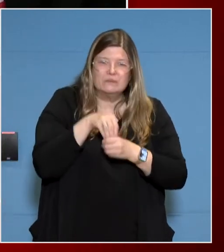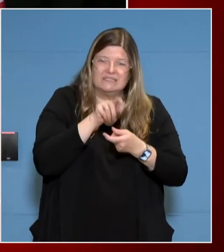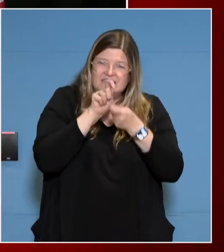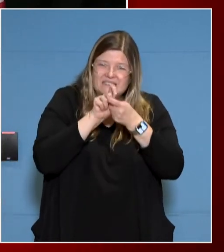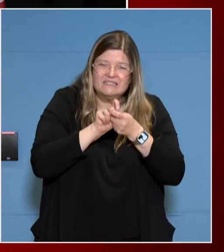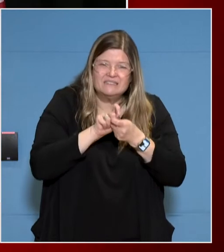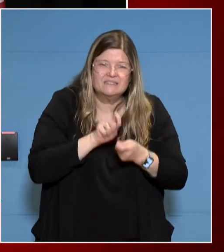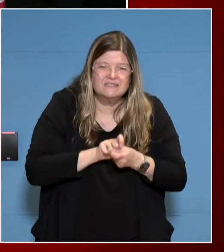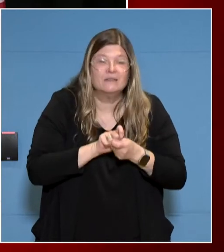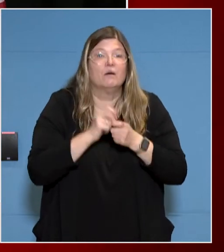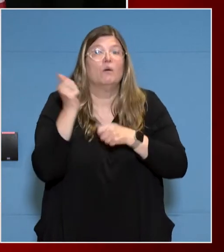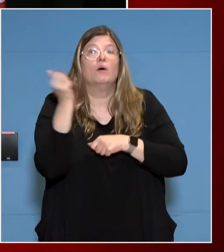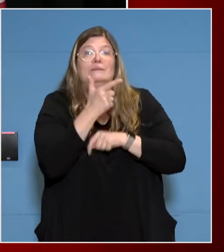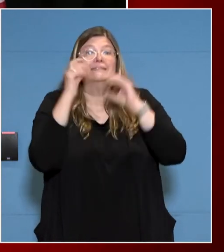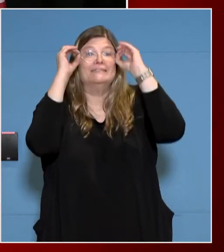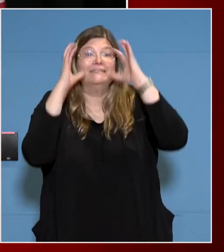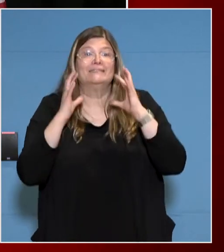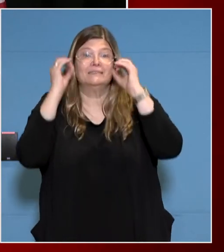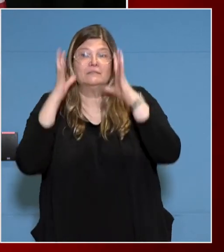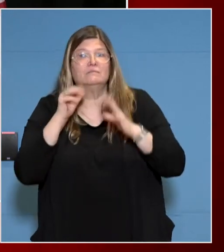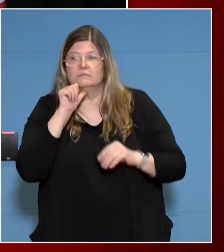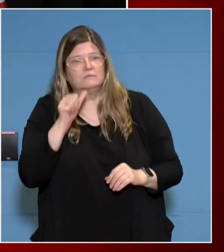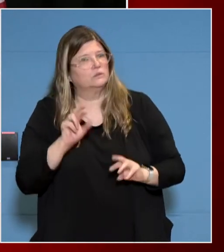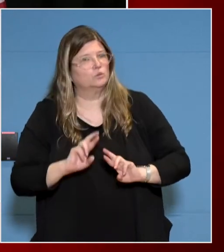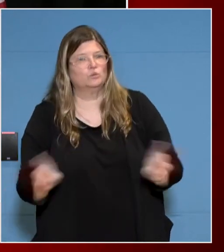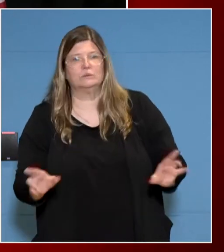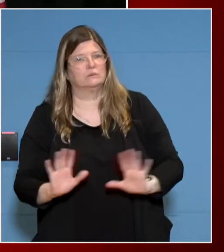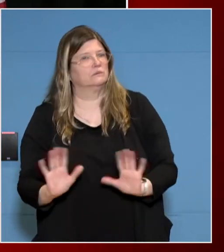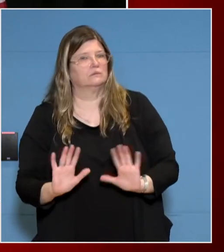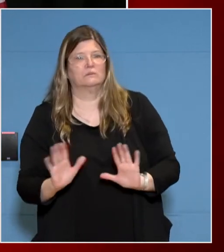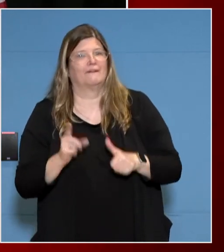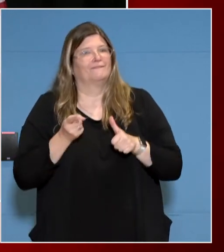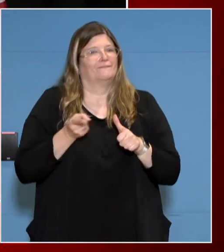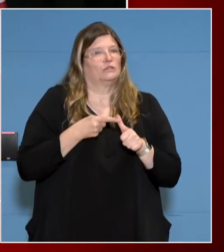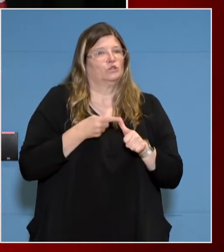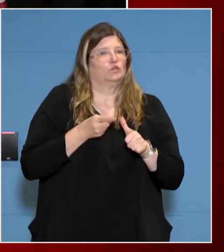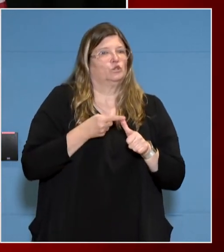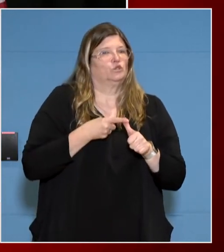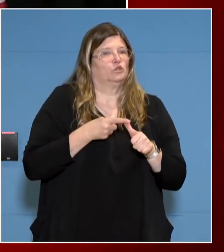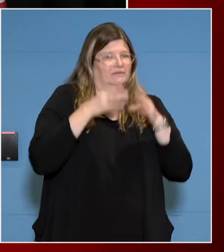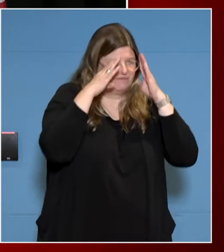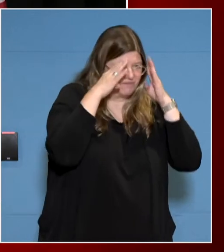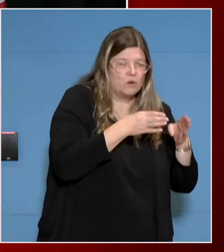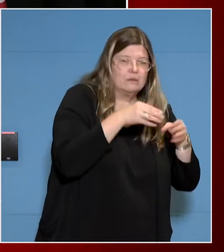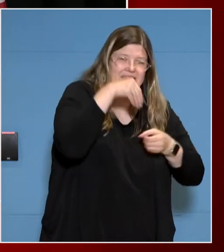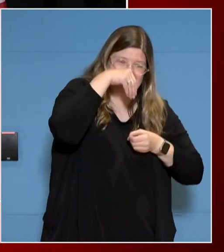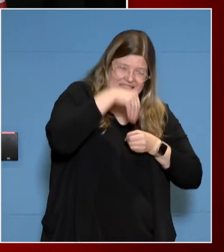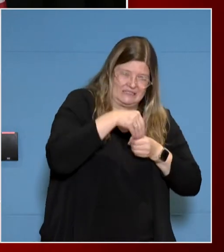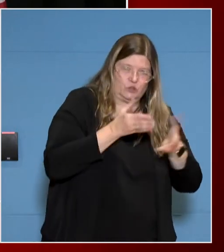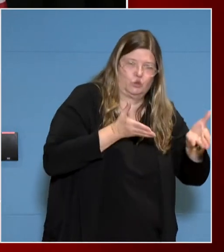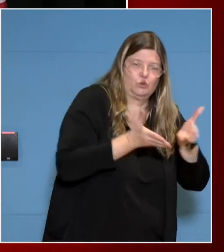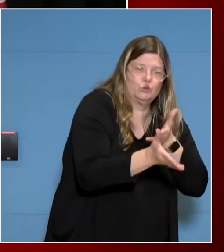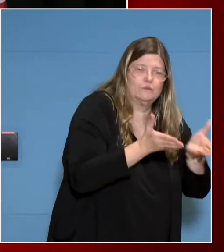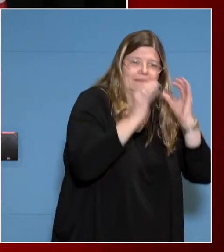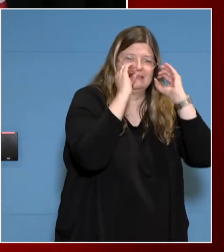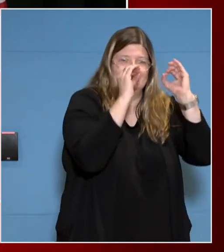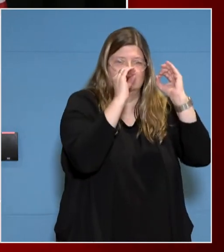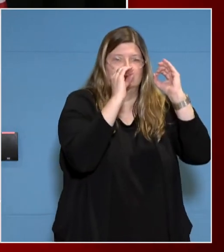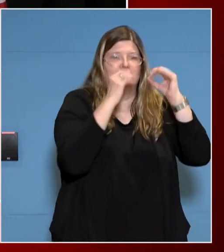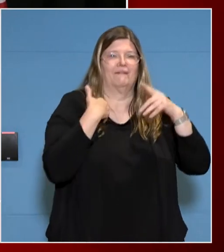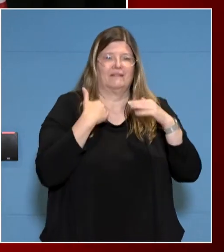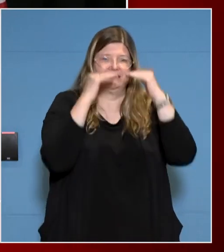We are focusing on those who provide in-person services. And even within our tiers, we define essential personnel as having